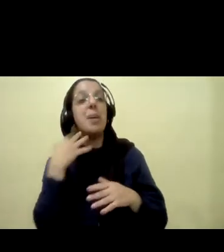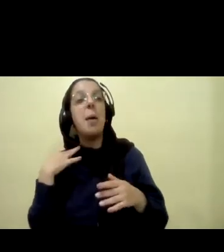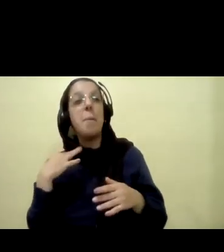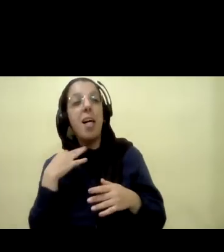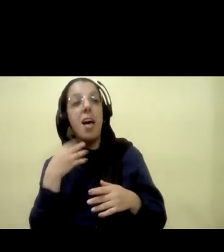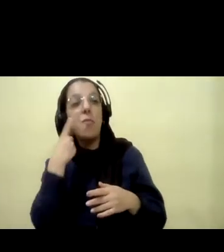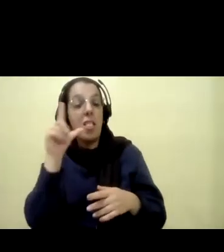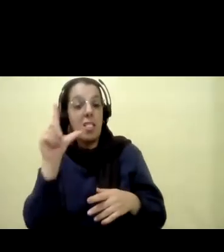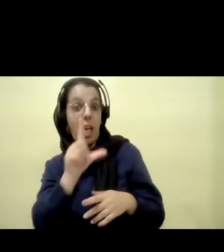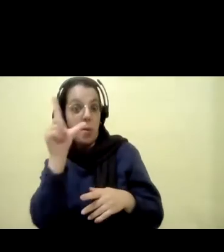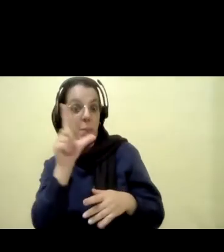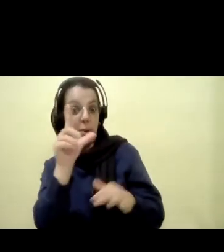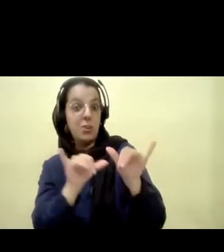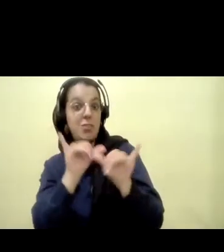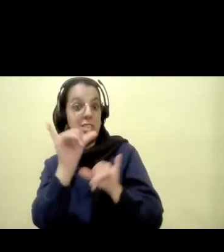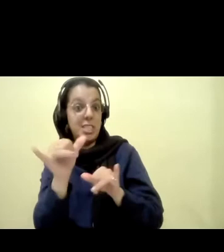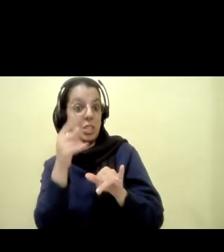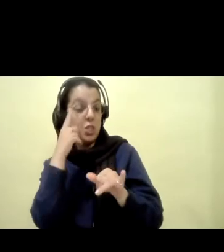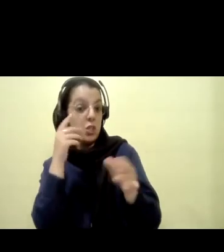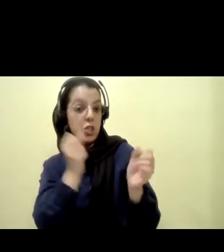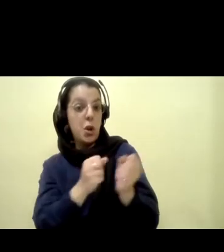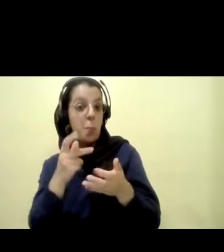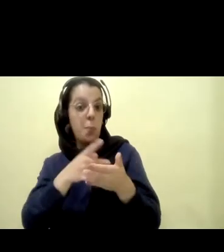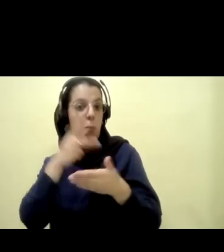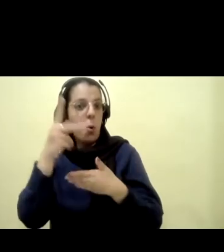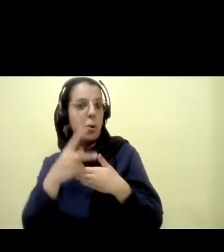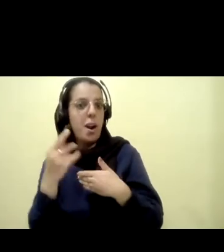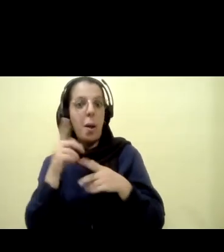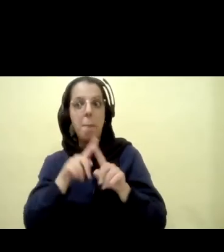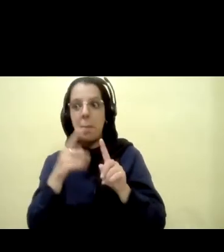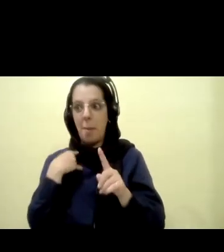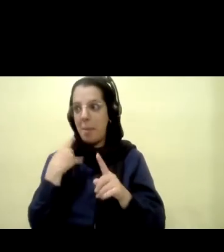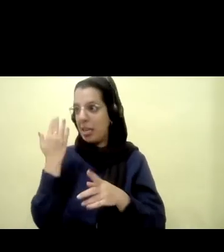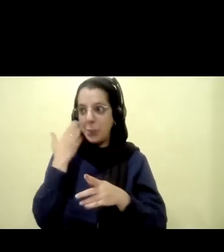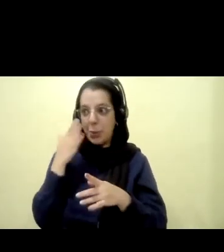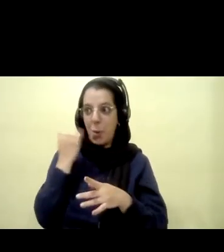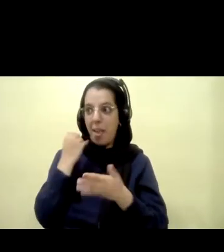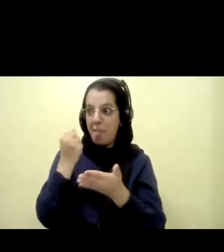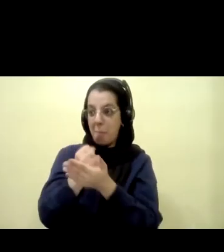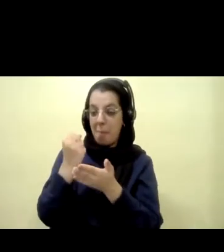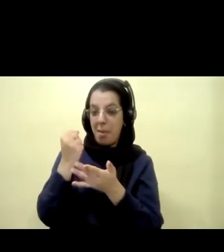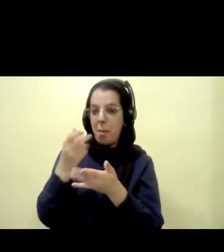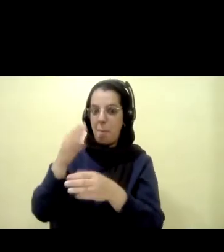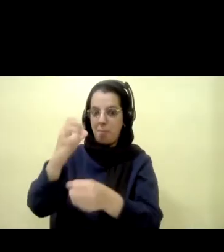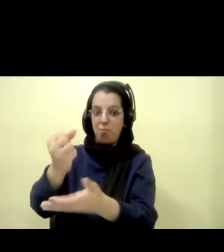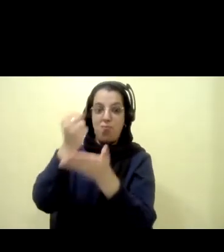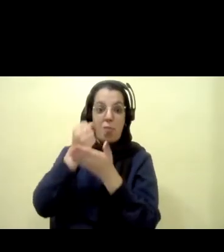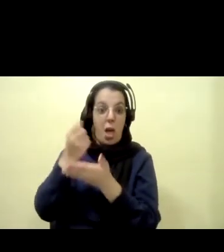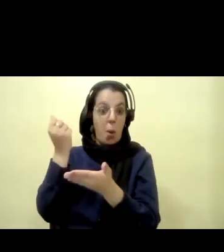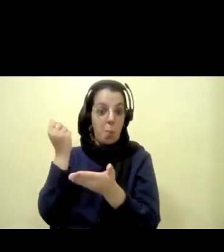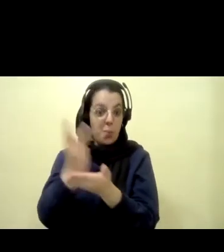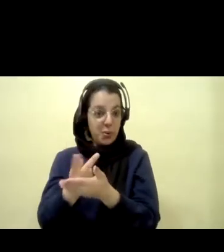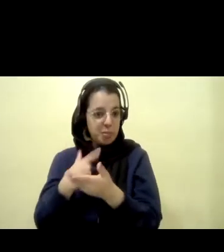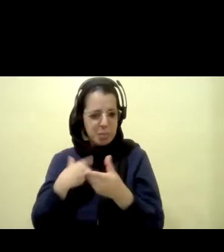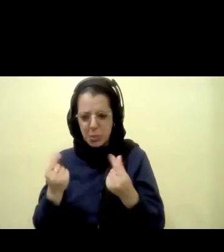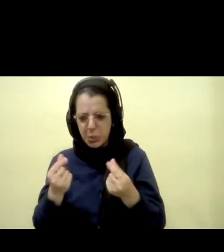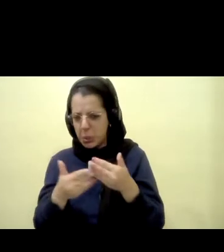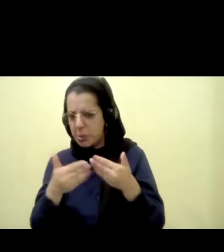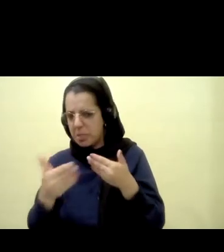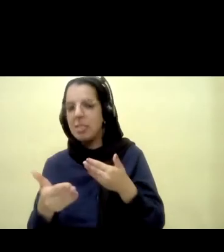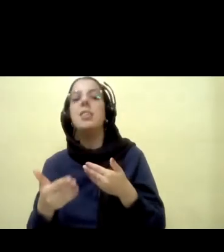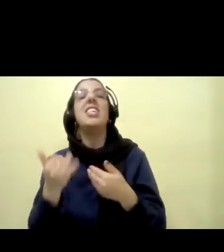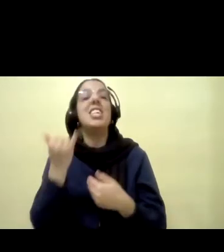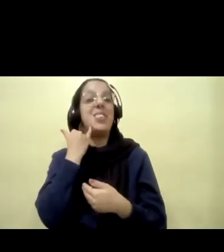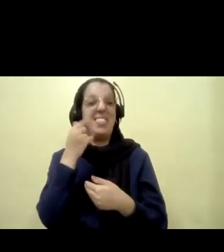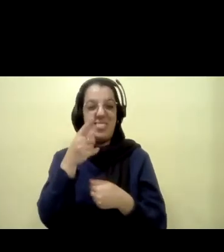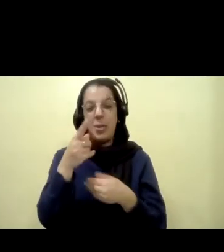residency, but I don't know if I got the grant yet. This is an awesome question. So yes, you have applied for an artist in the